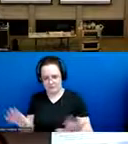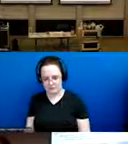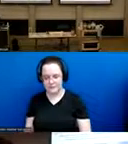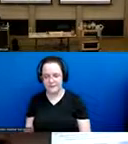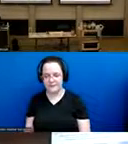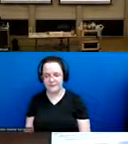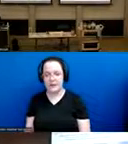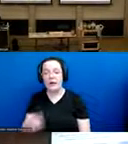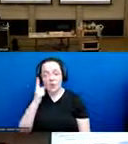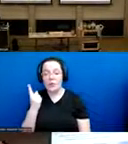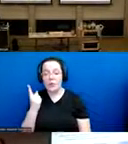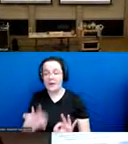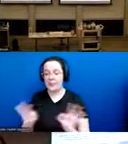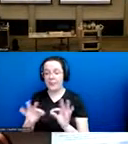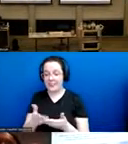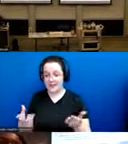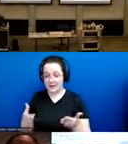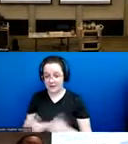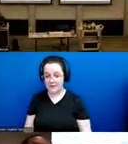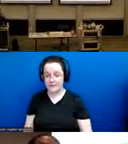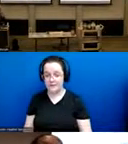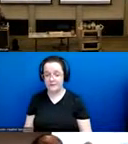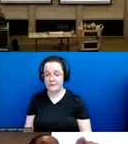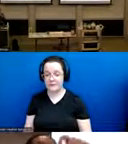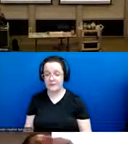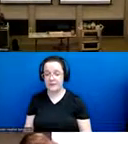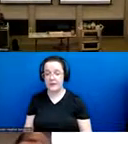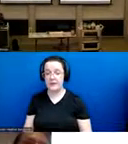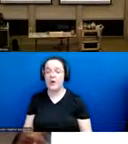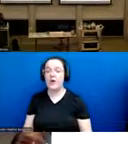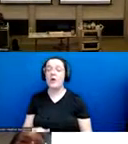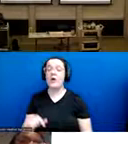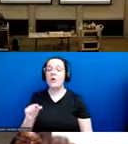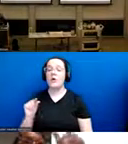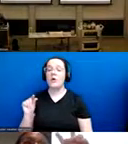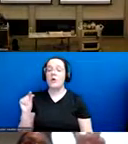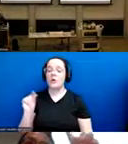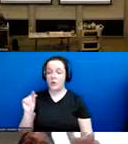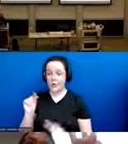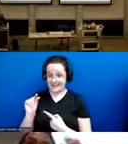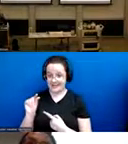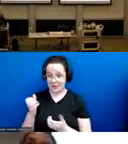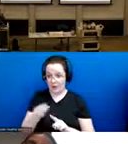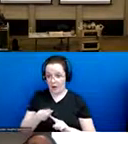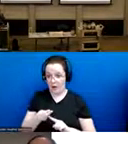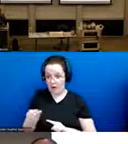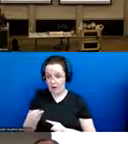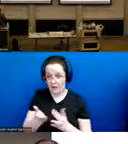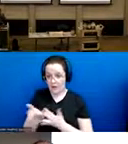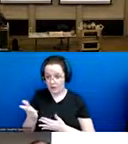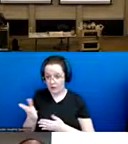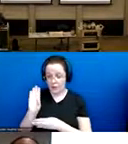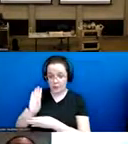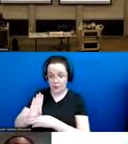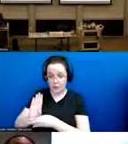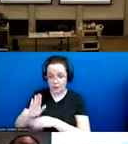thing that is here, right, is if you want to move quantum over commercial fiber, there are 2 things that you need to do, right? So